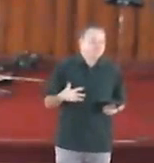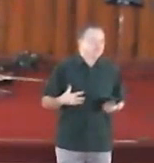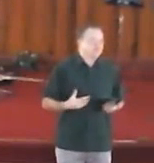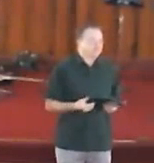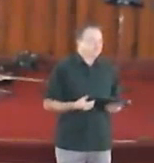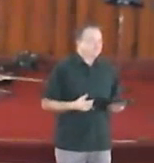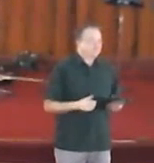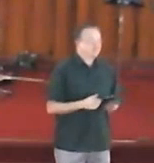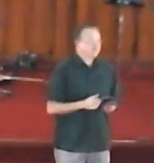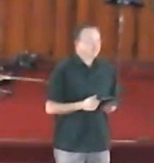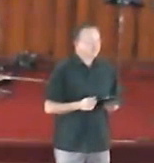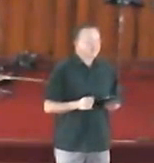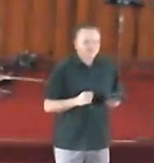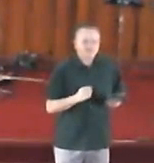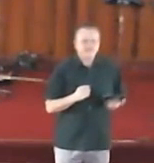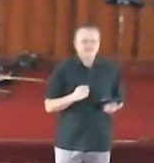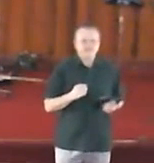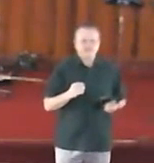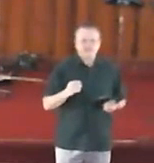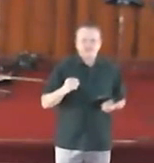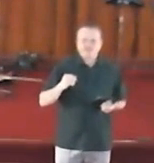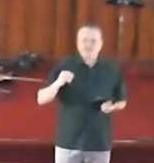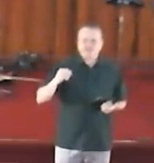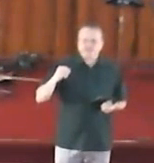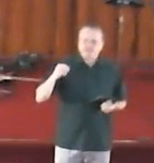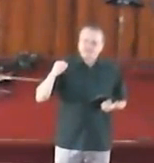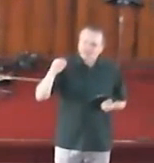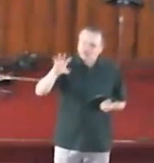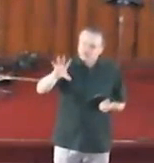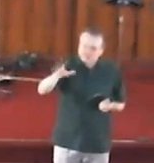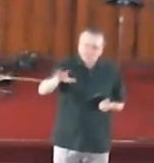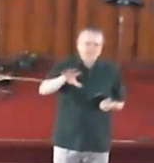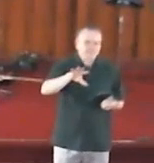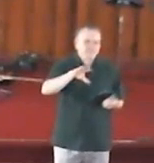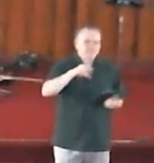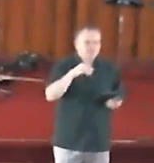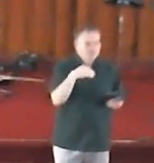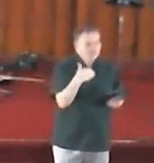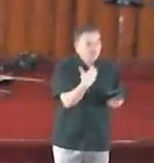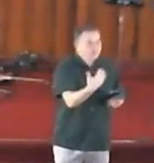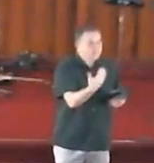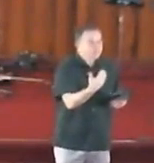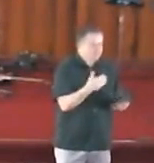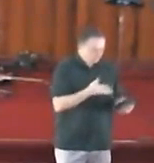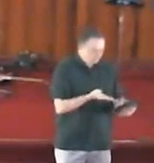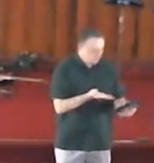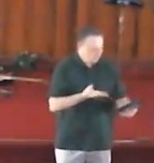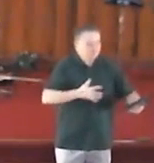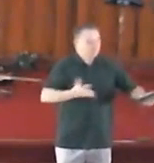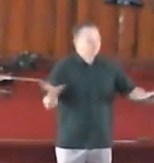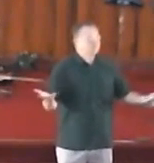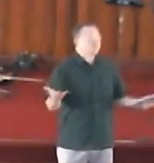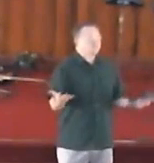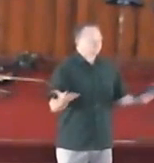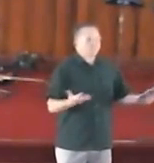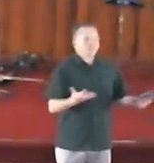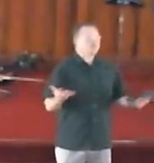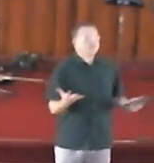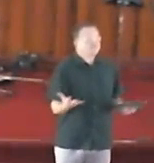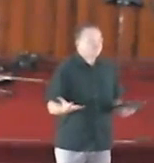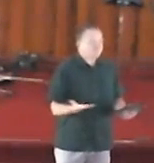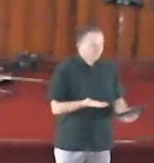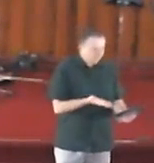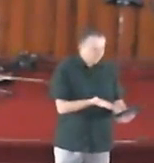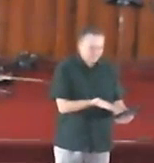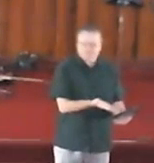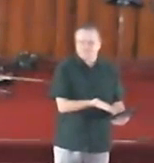recibí. That was the education I received. Algo así es cuando hablaban de bautismo y les pregunté, entonces, ¿qué